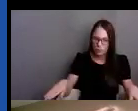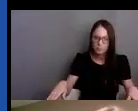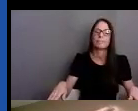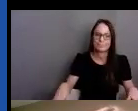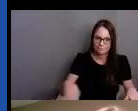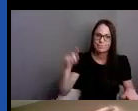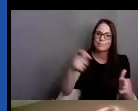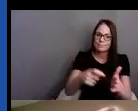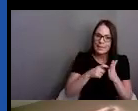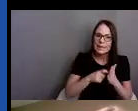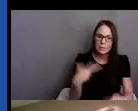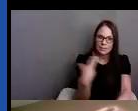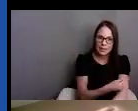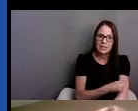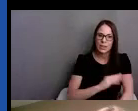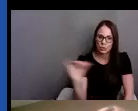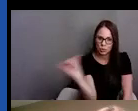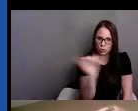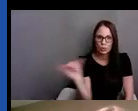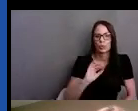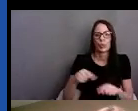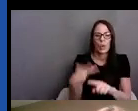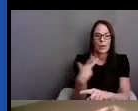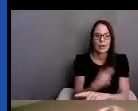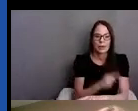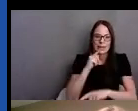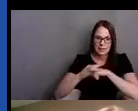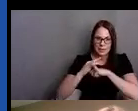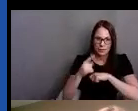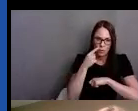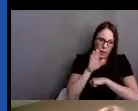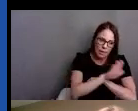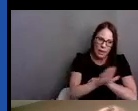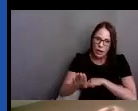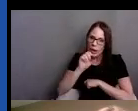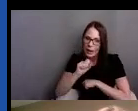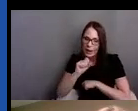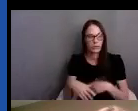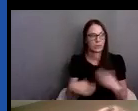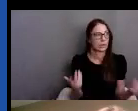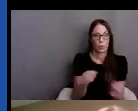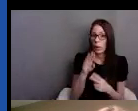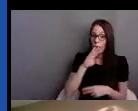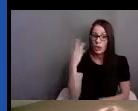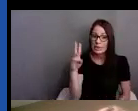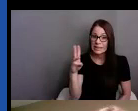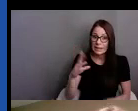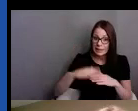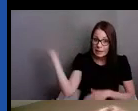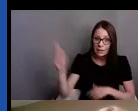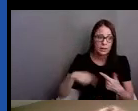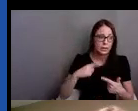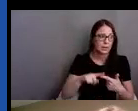too, as soon as the vaccine is eligible for their particular age group, whether that's 16 and older right now, or 12